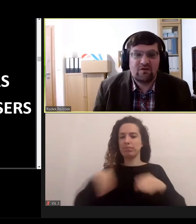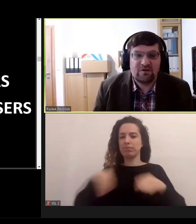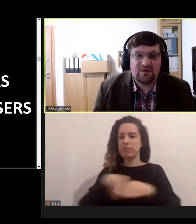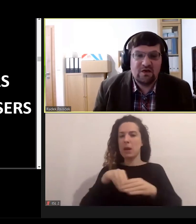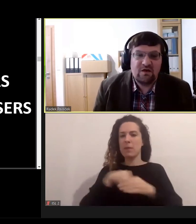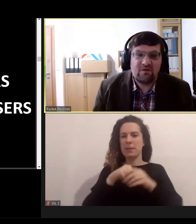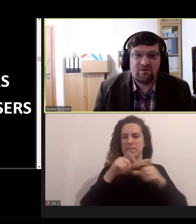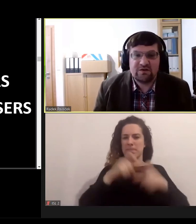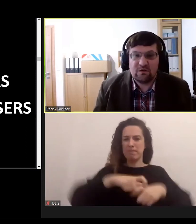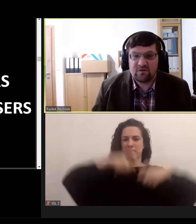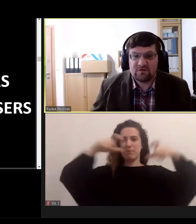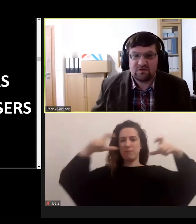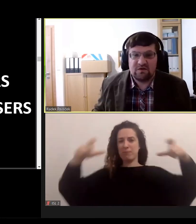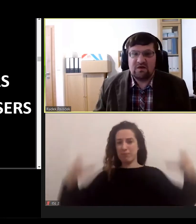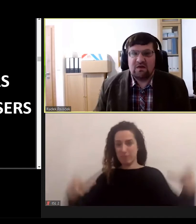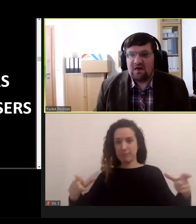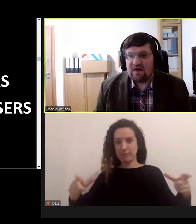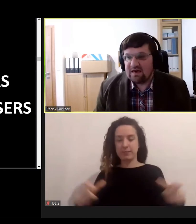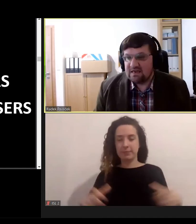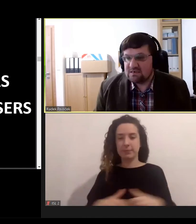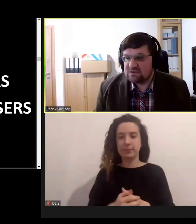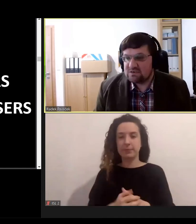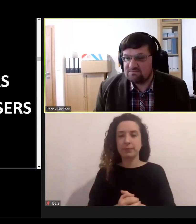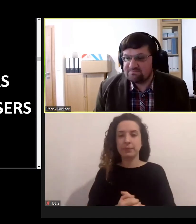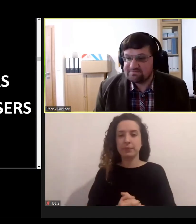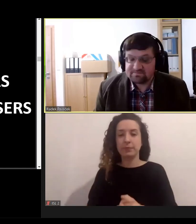now back to year